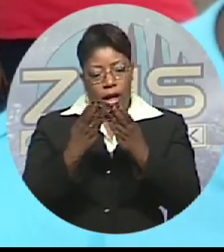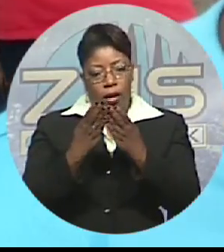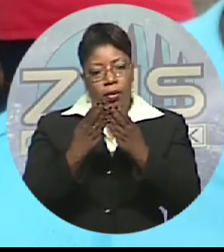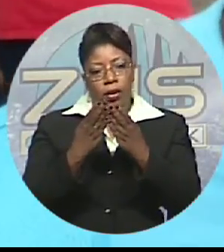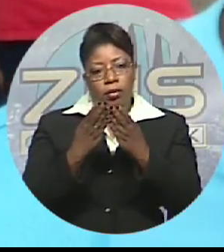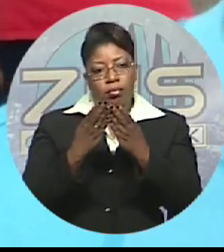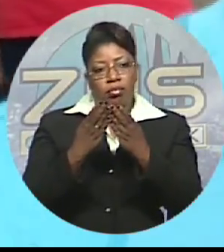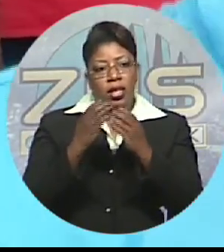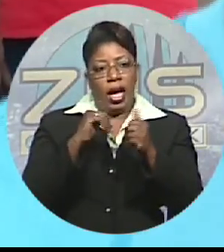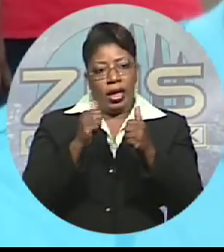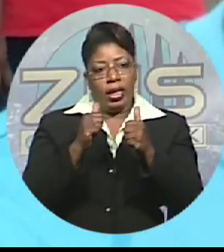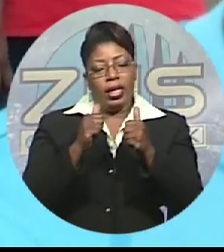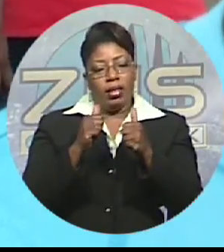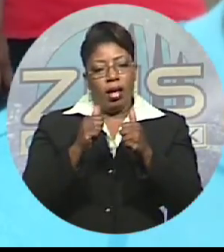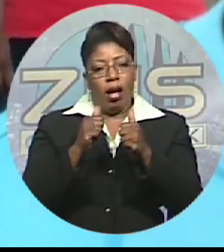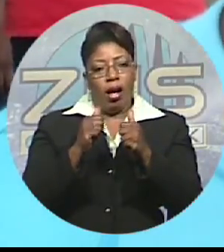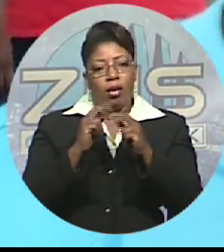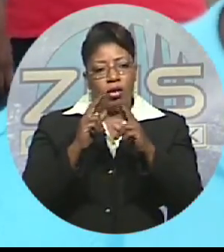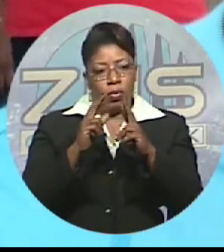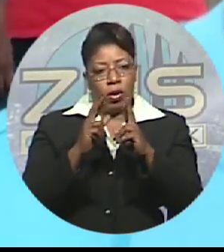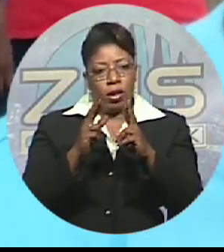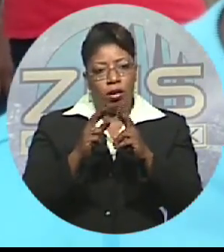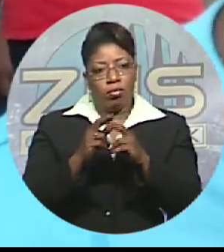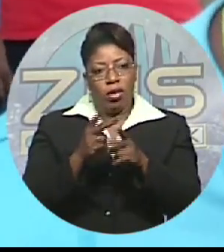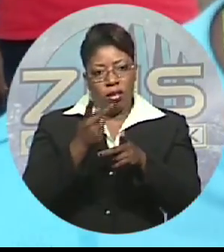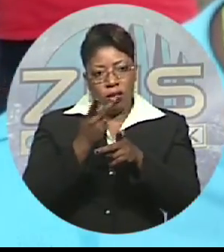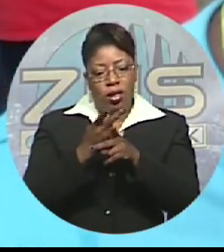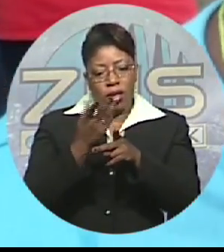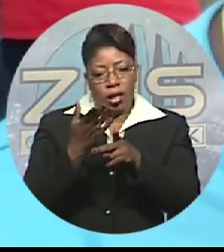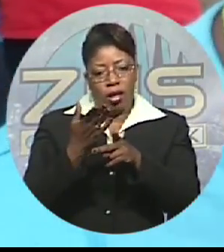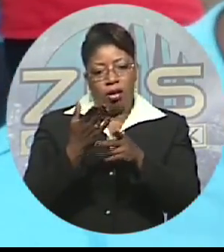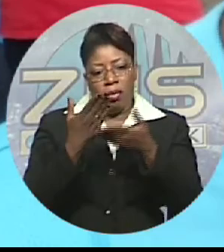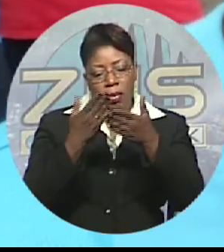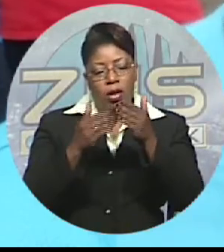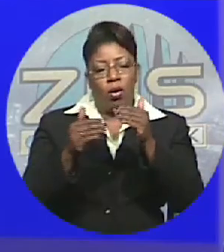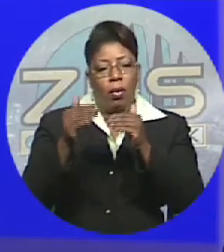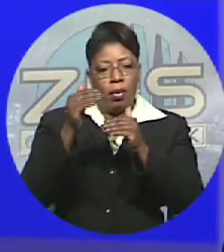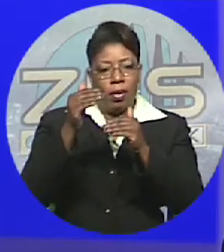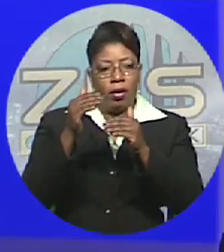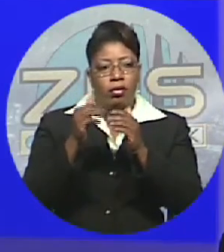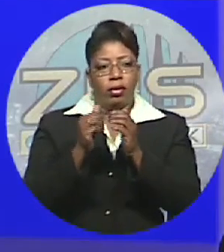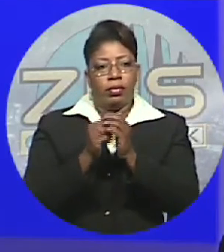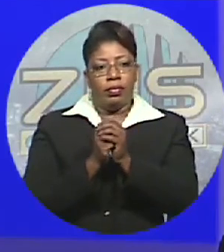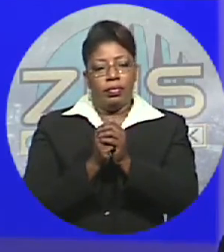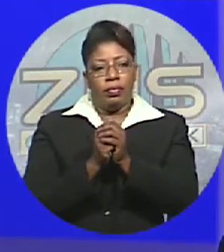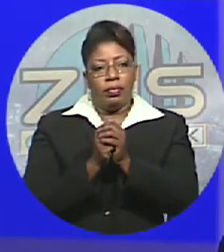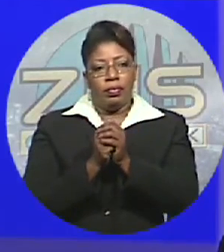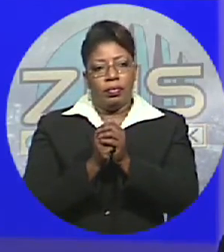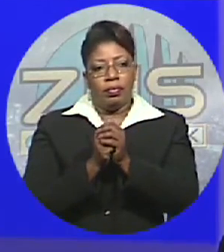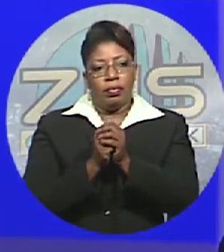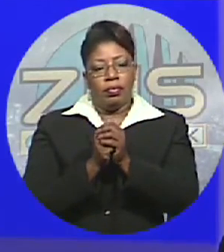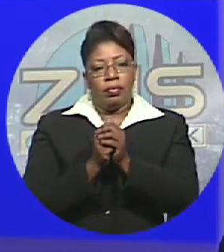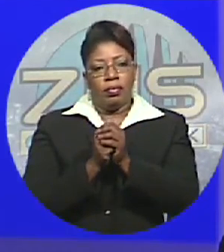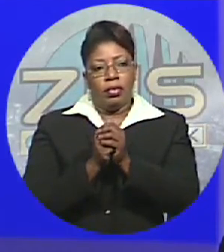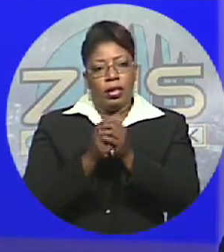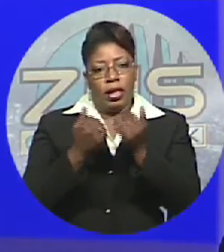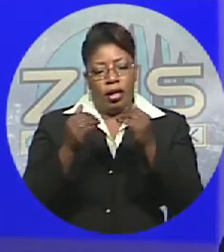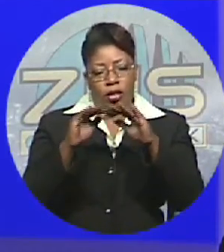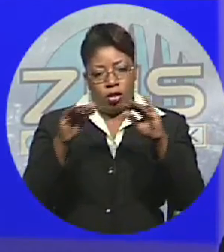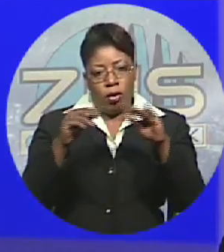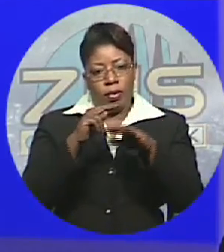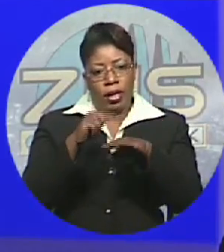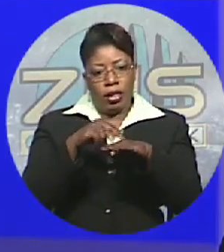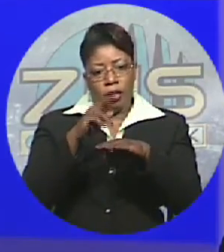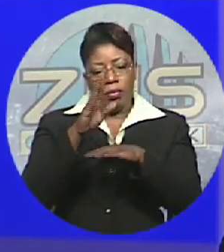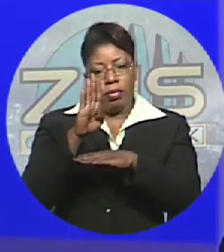are responding, and we just hope to either maintain our position or maybe even move up one further this year. Now to go along with the swim nationals,